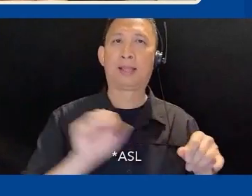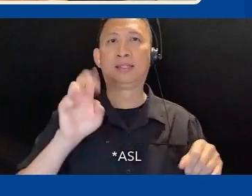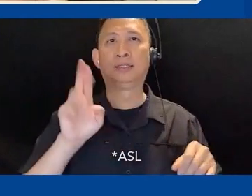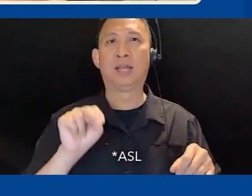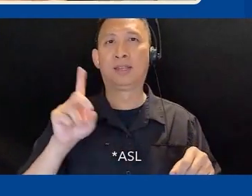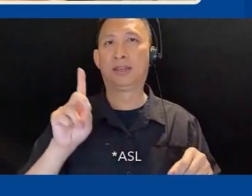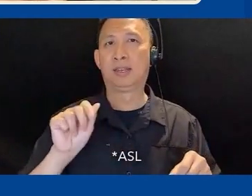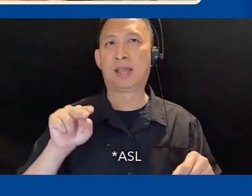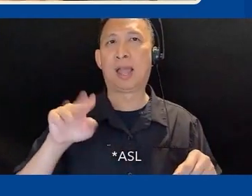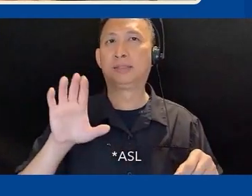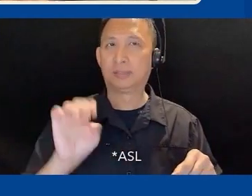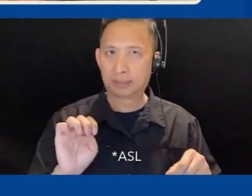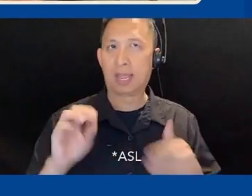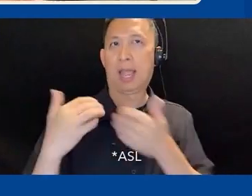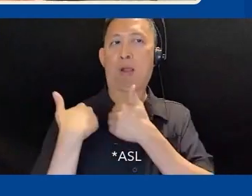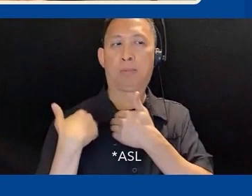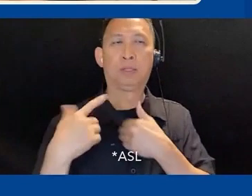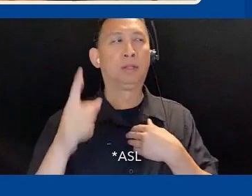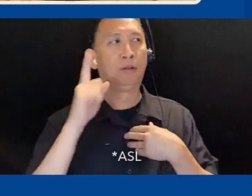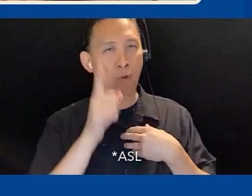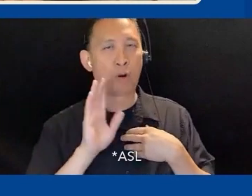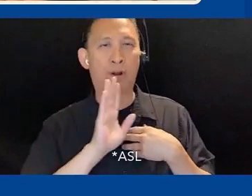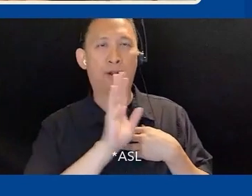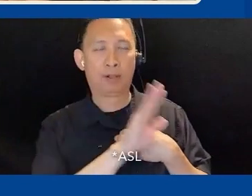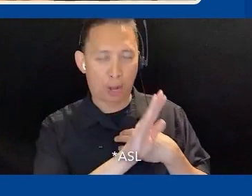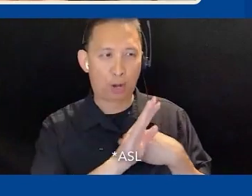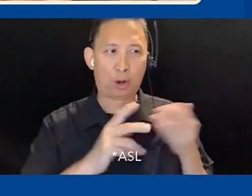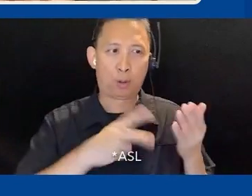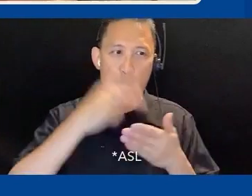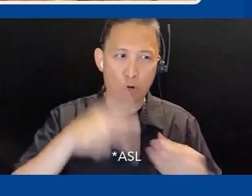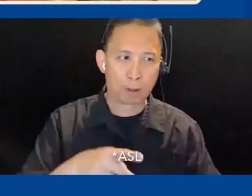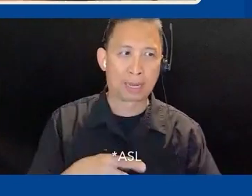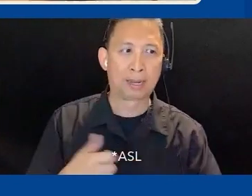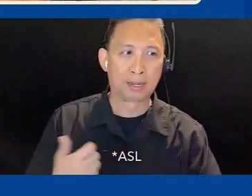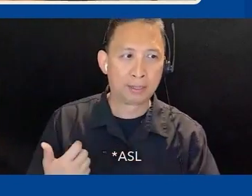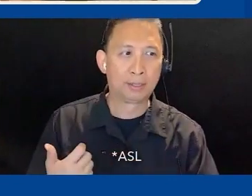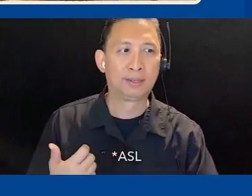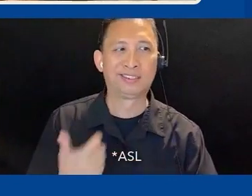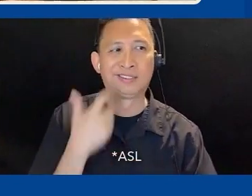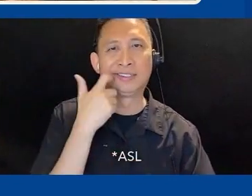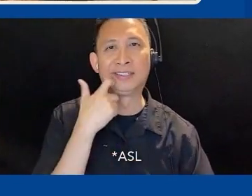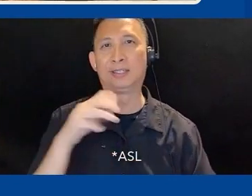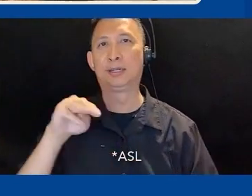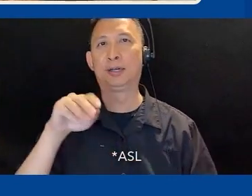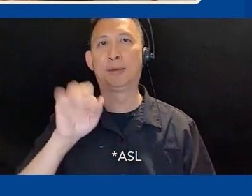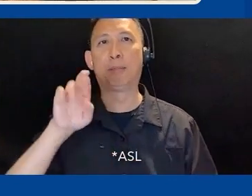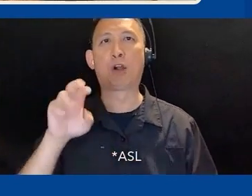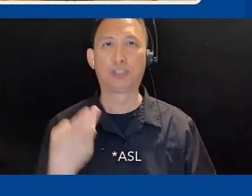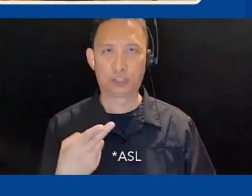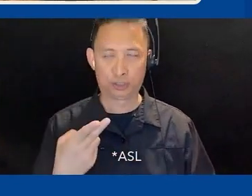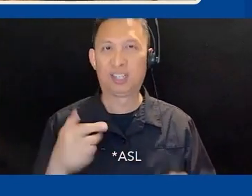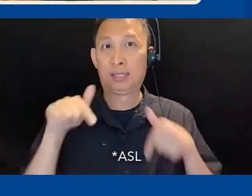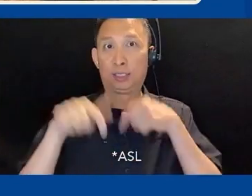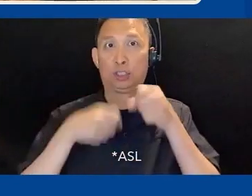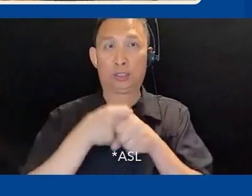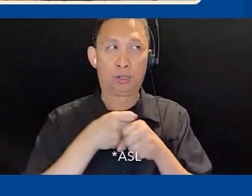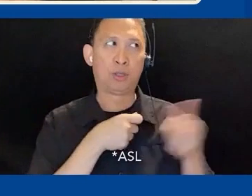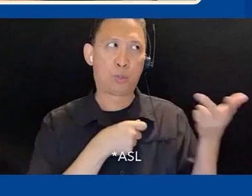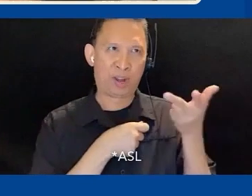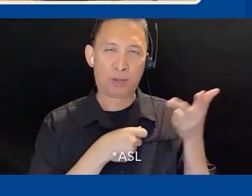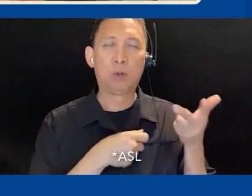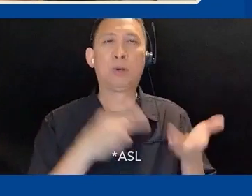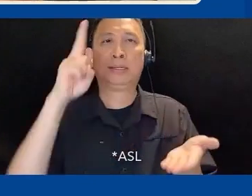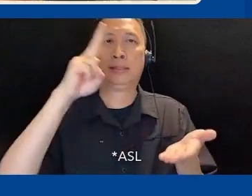for programming a film, Jihad Rehab. I know that in March of this year, you all three signed an open letter published